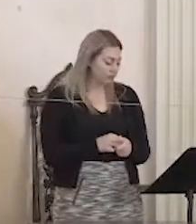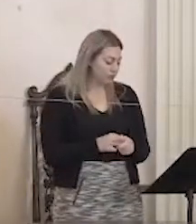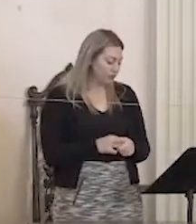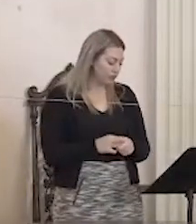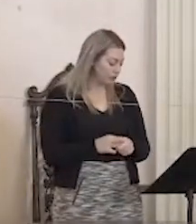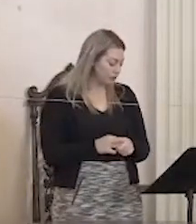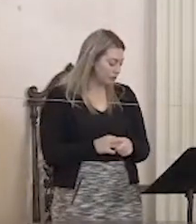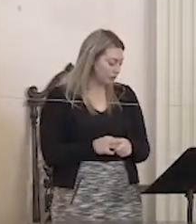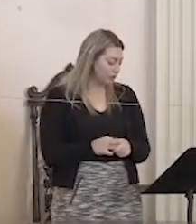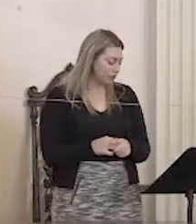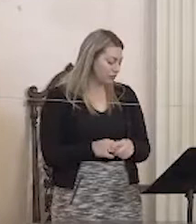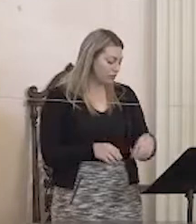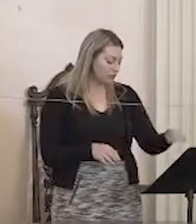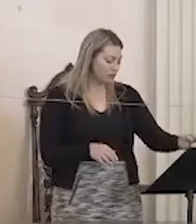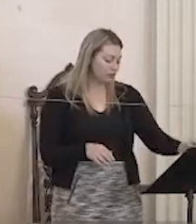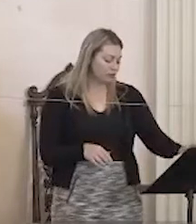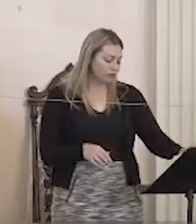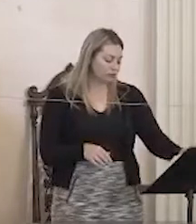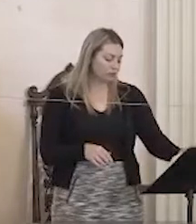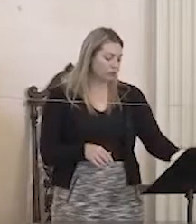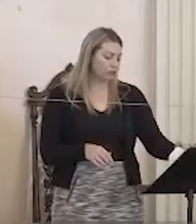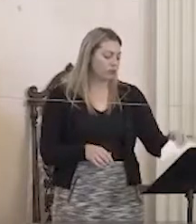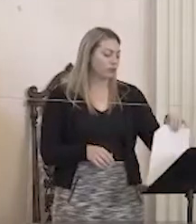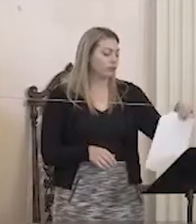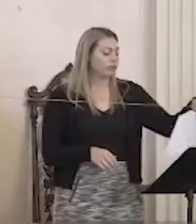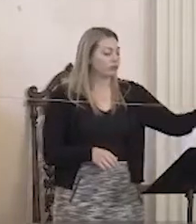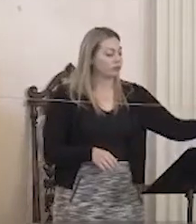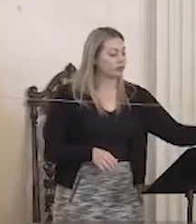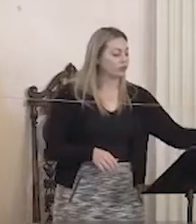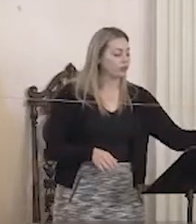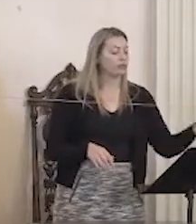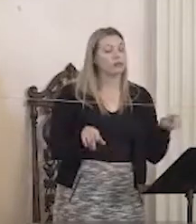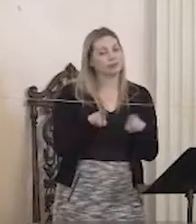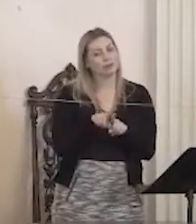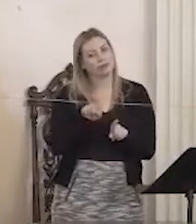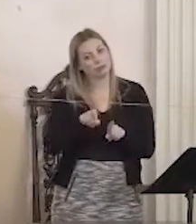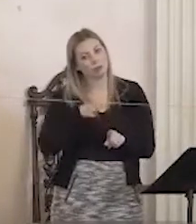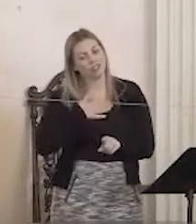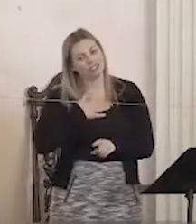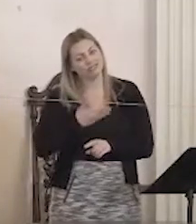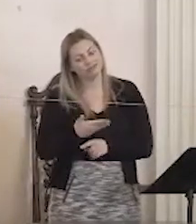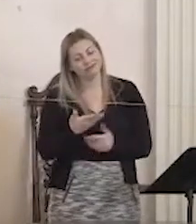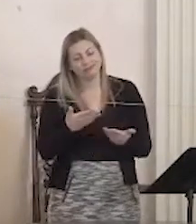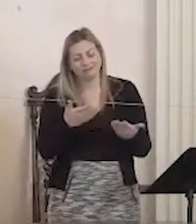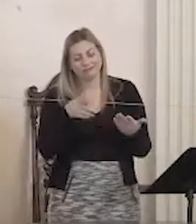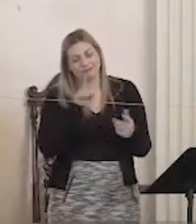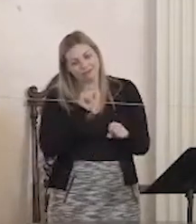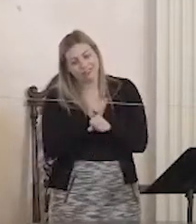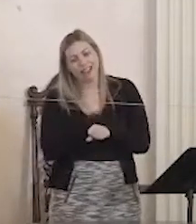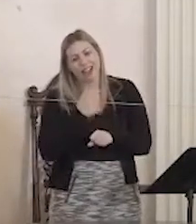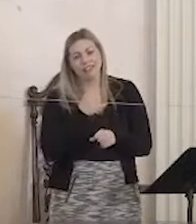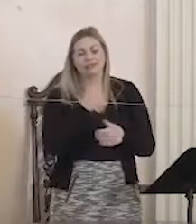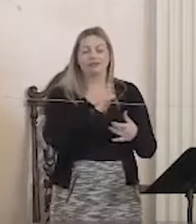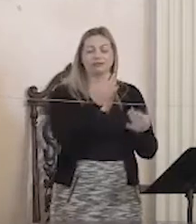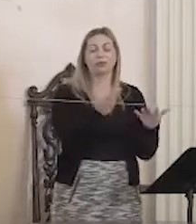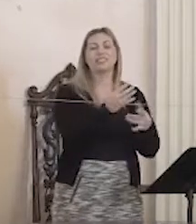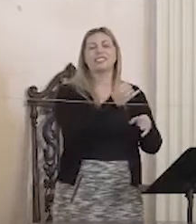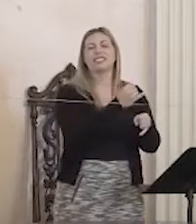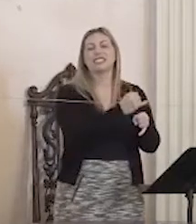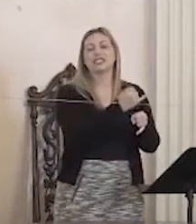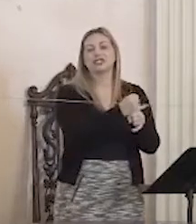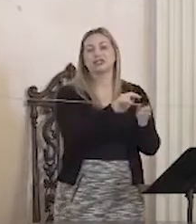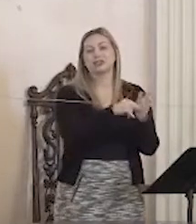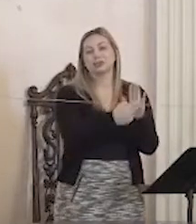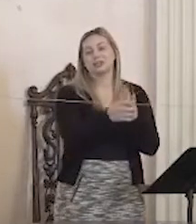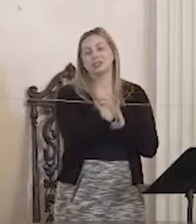Now, I also have to confess an institutional purpose as well, because this time next year, All Souls will